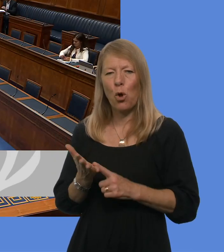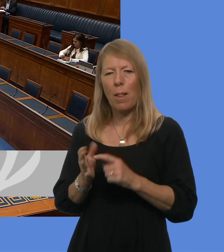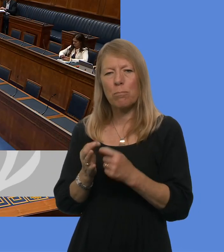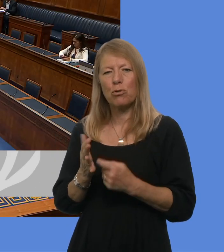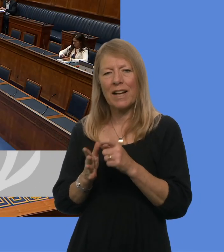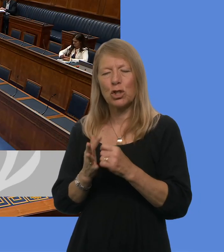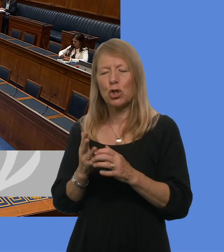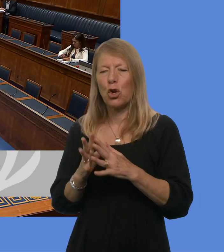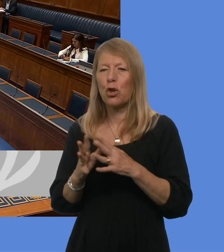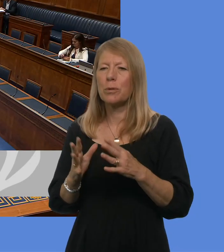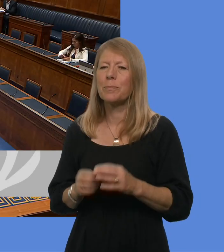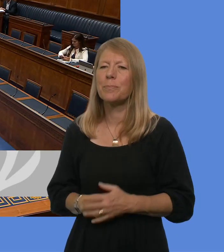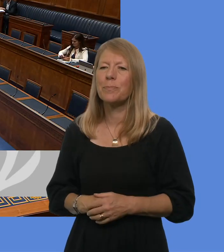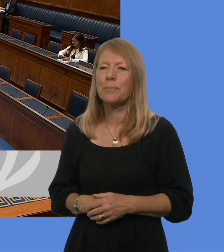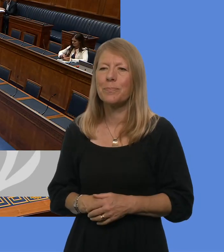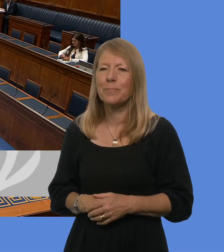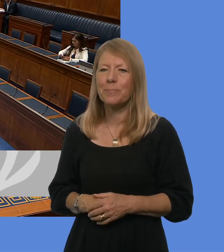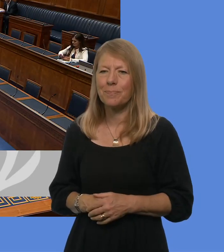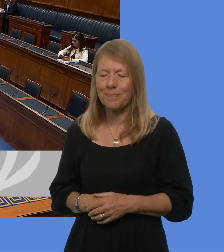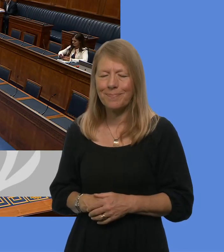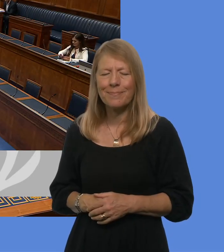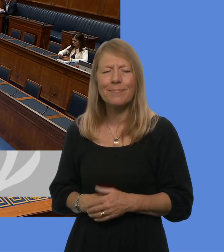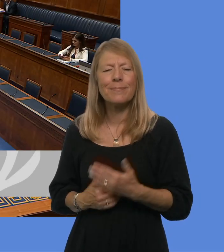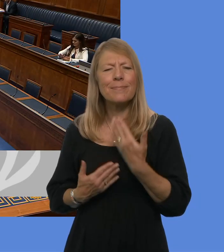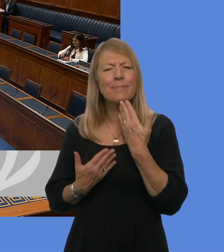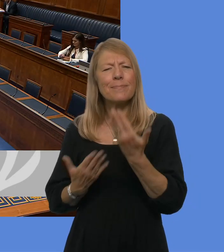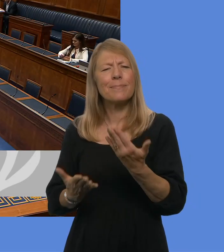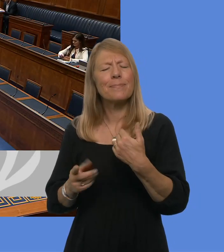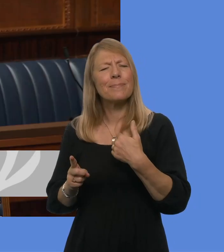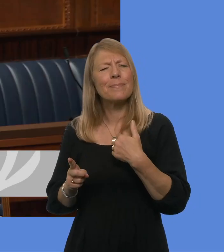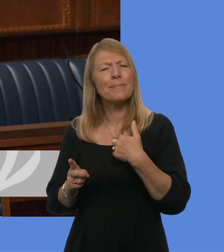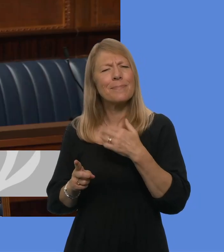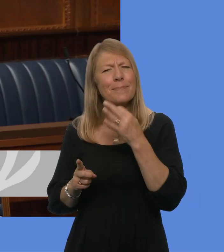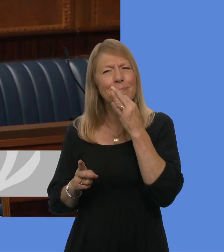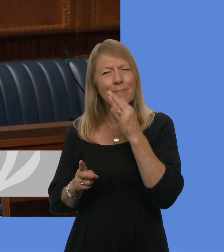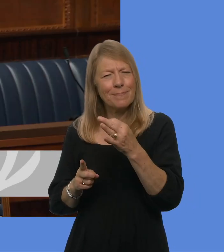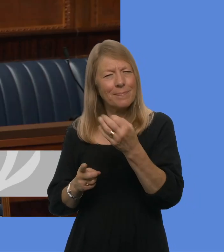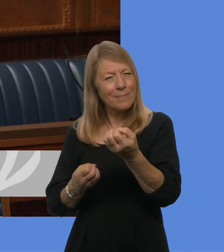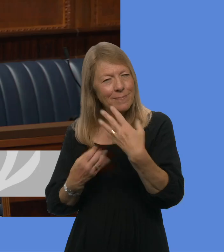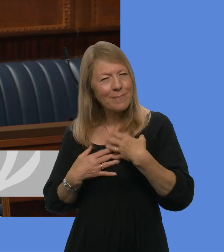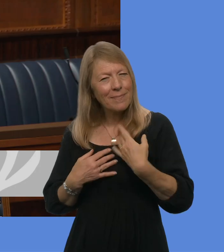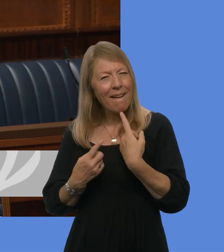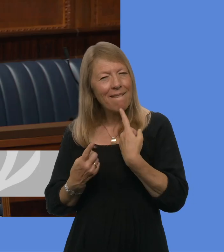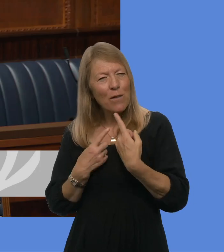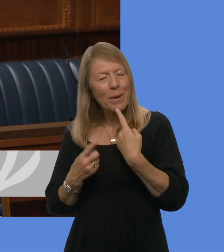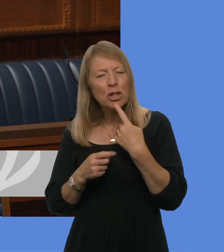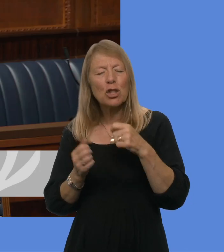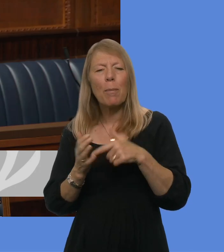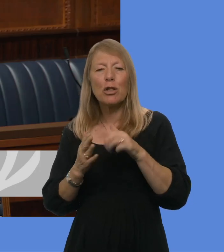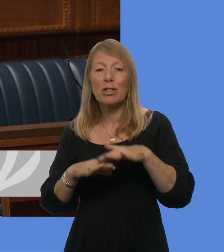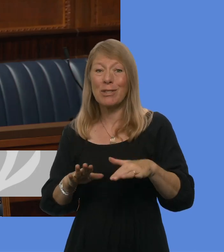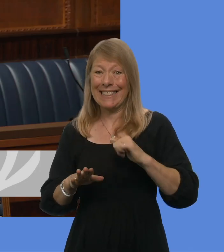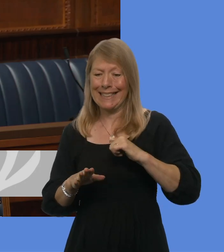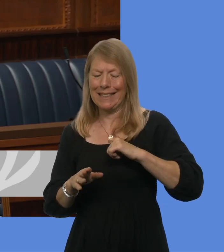Thank you, Mr Speaker. Can the Minister provide an update on placements for children in key transition years with